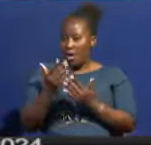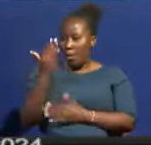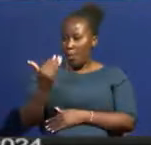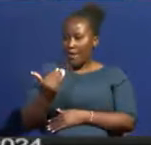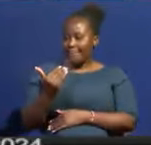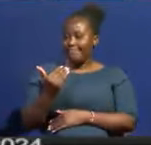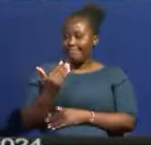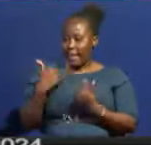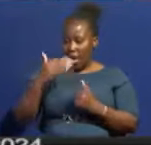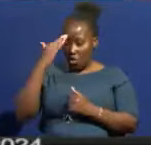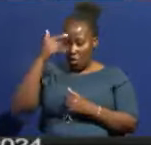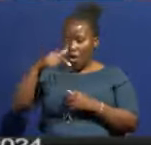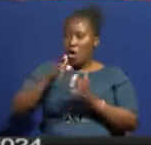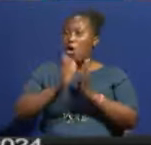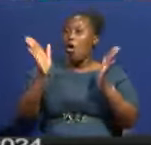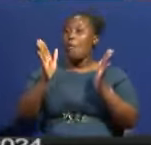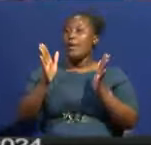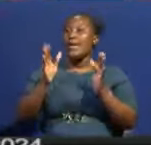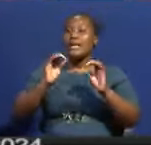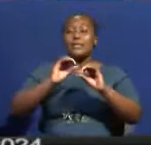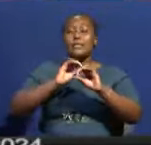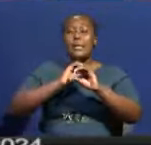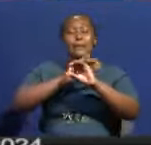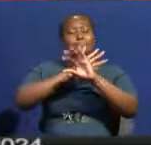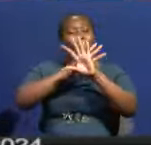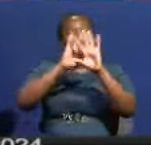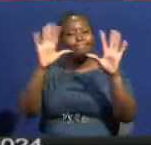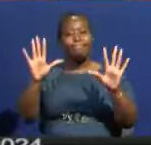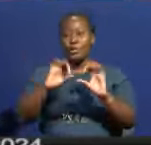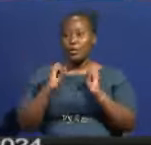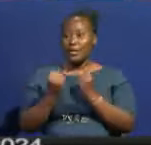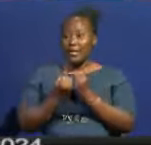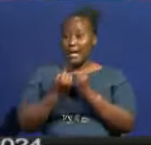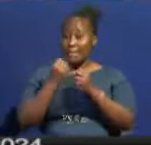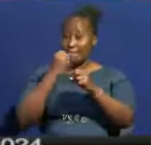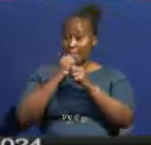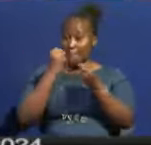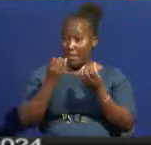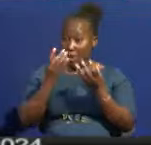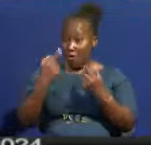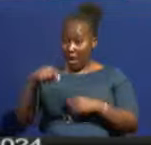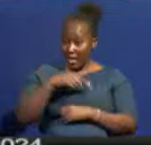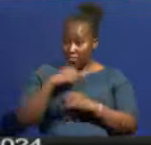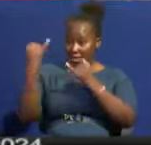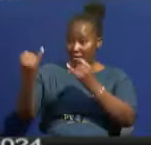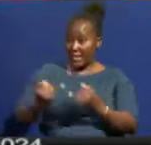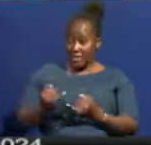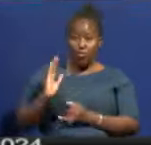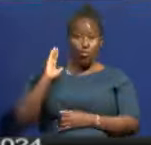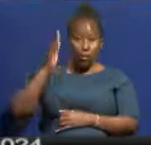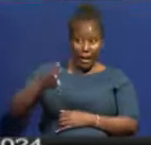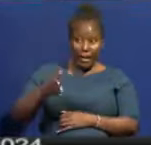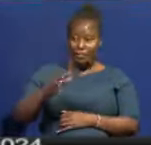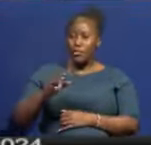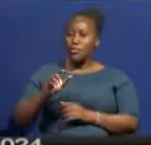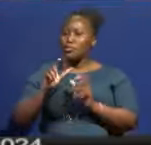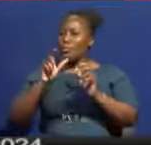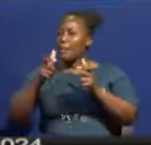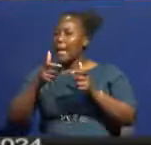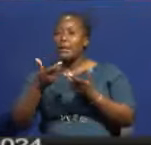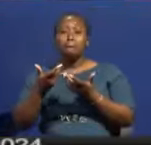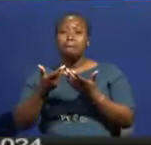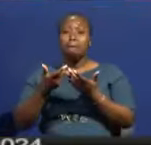Because I know we are in an open and transparent society, and many of us will be invited to media stations to